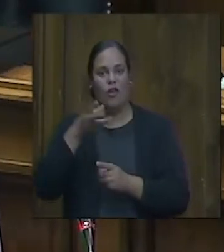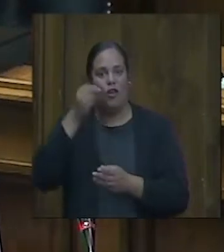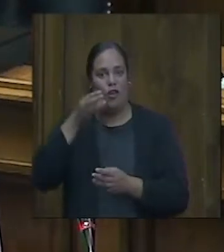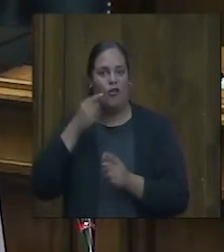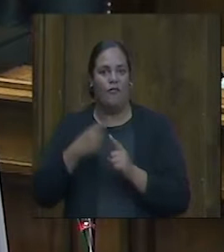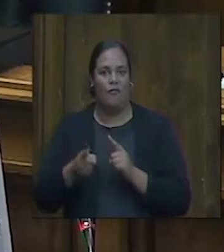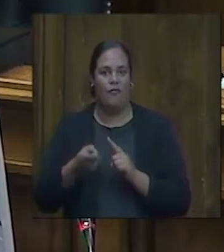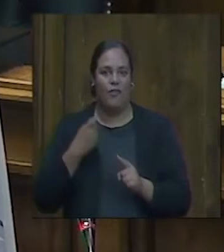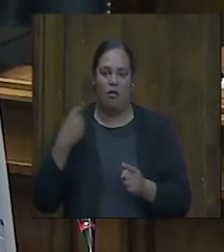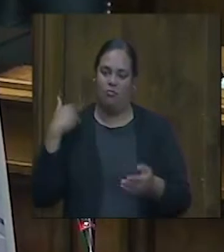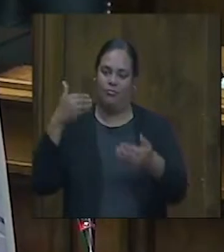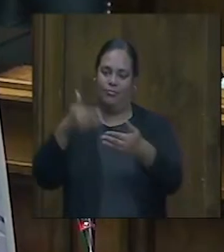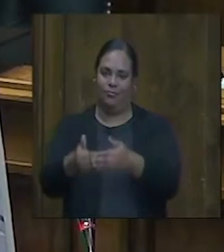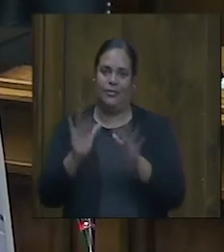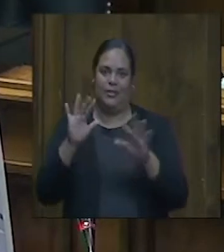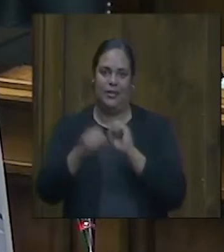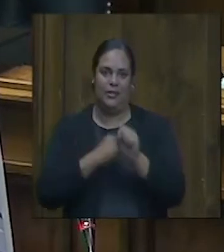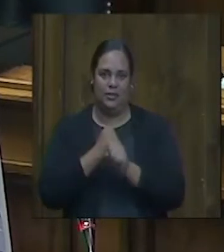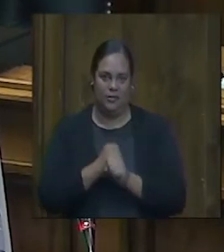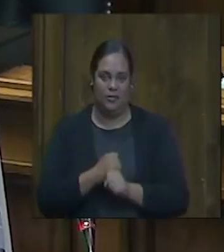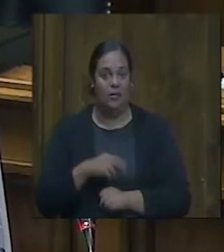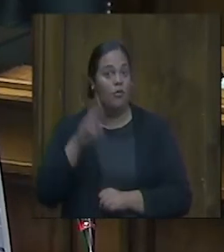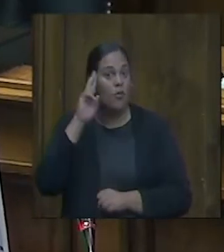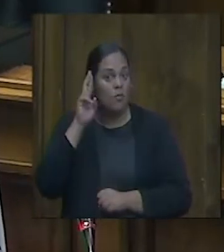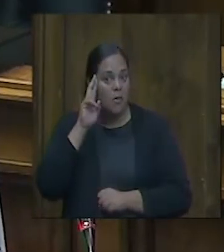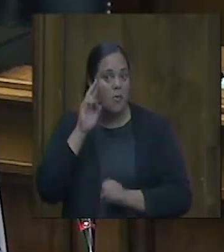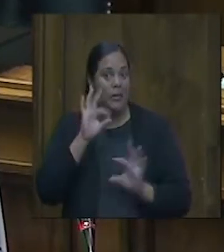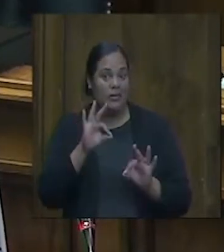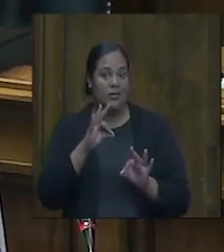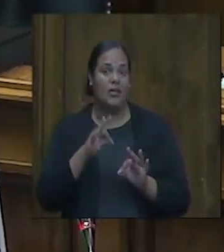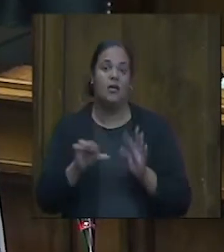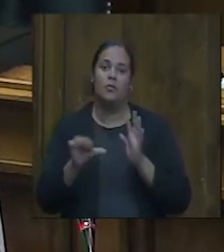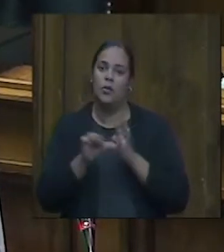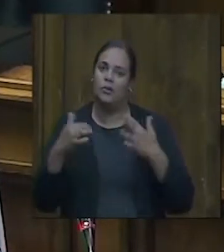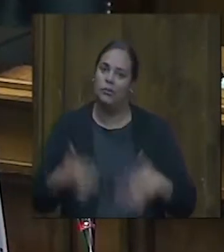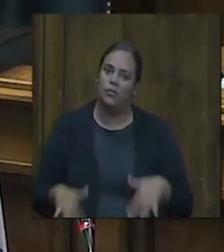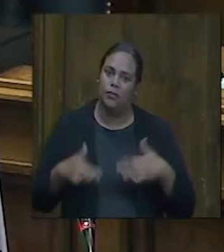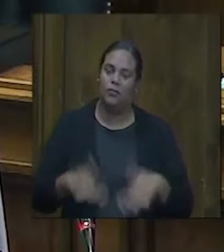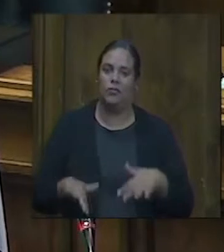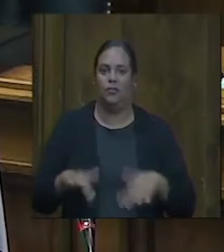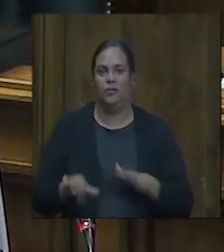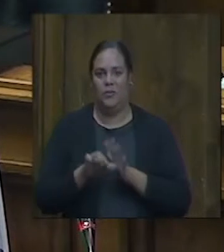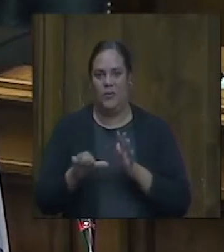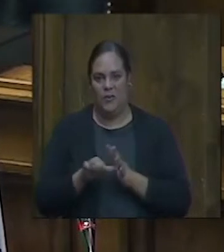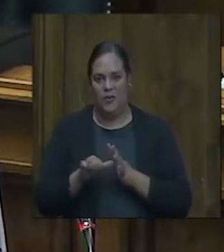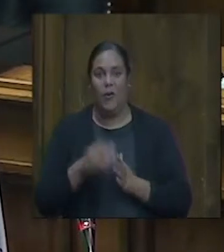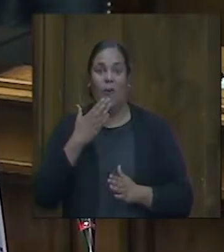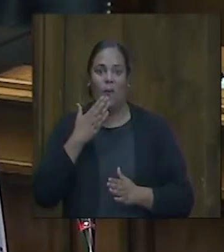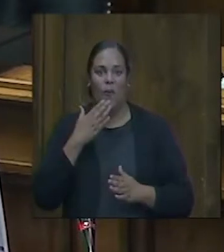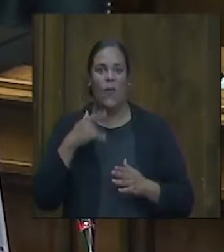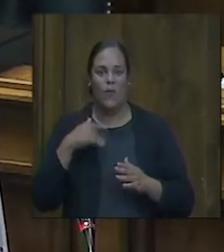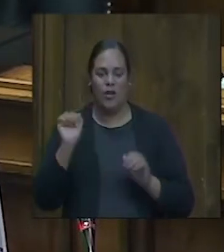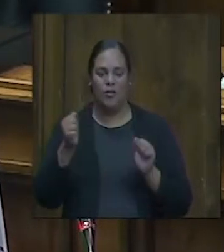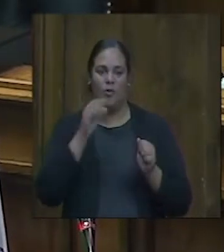from the last decade. And remember that it fundamentally matters who we